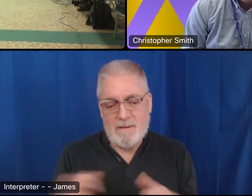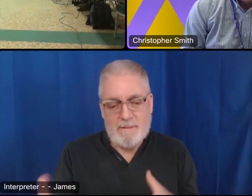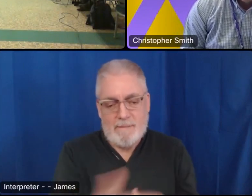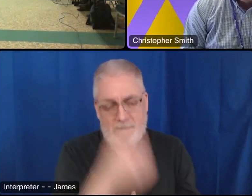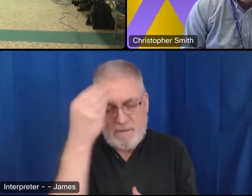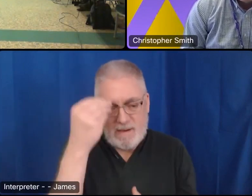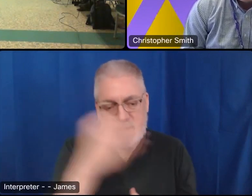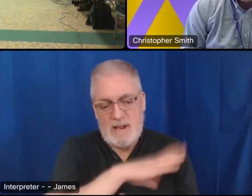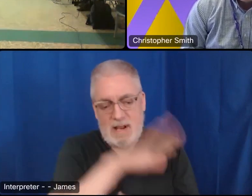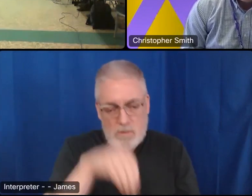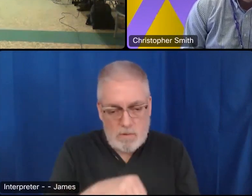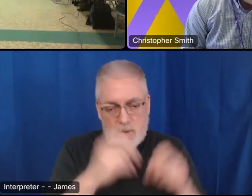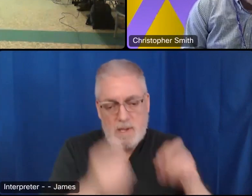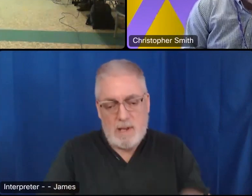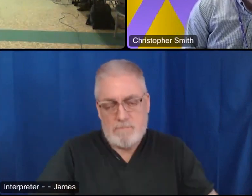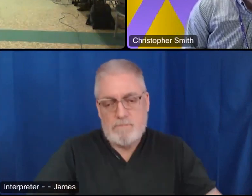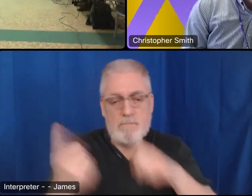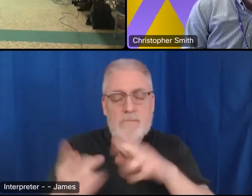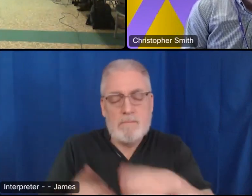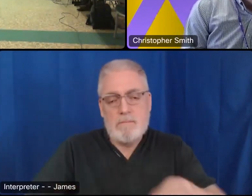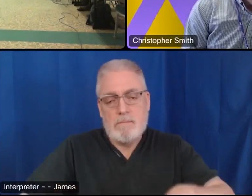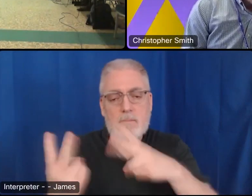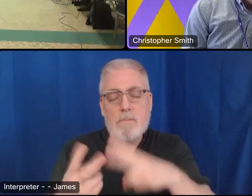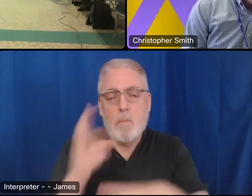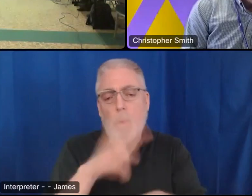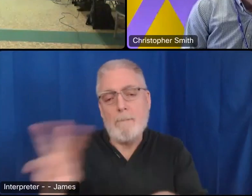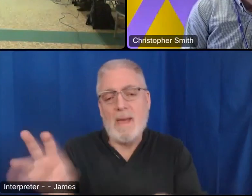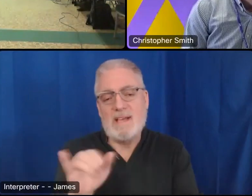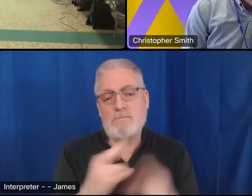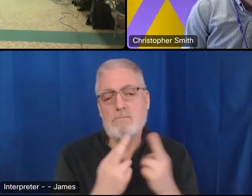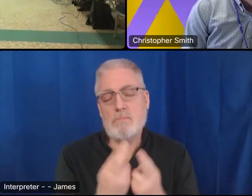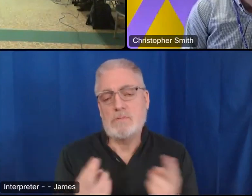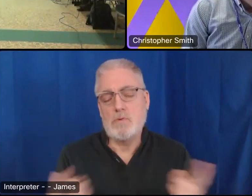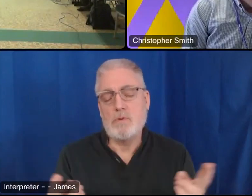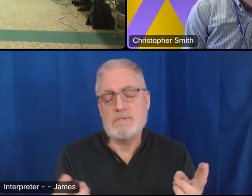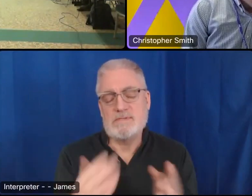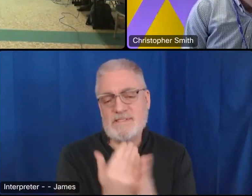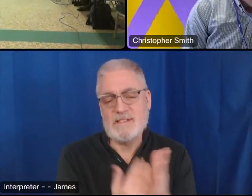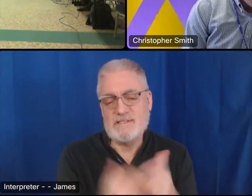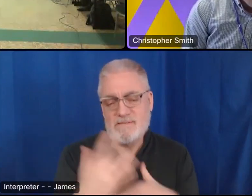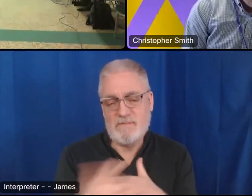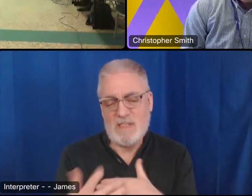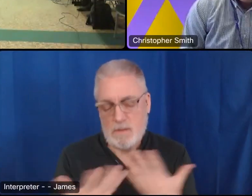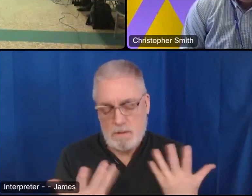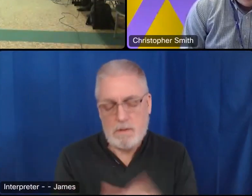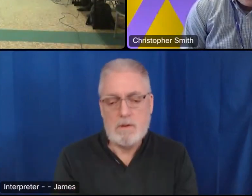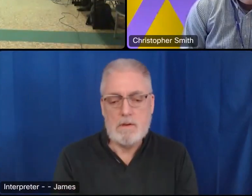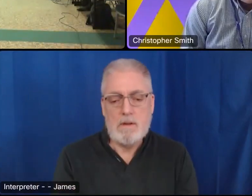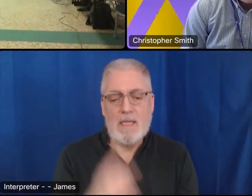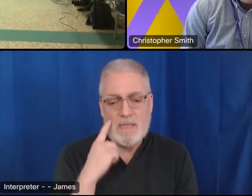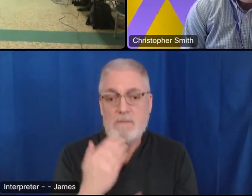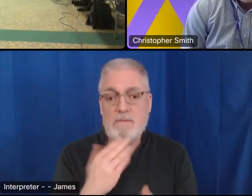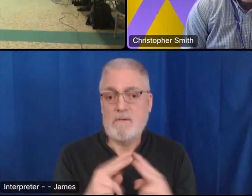webpage and keeping it updated. So I think you're raising a very good point about that.